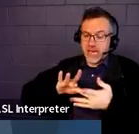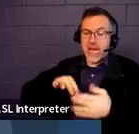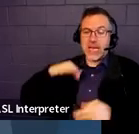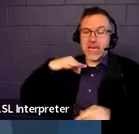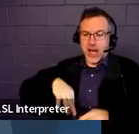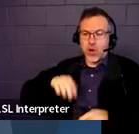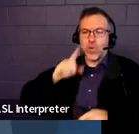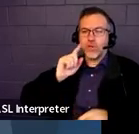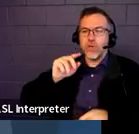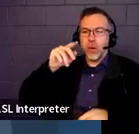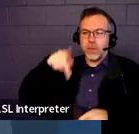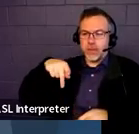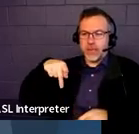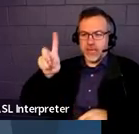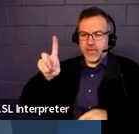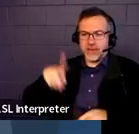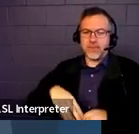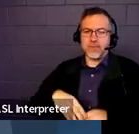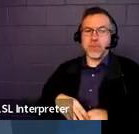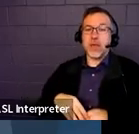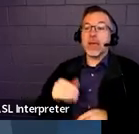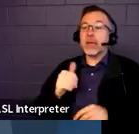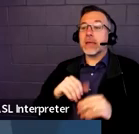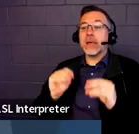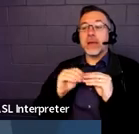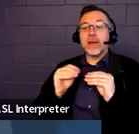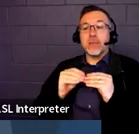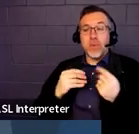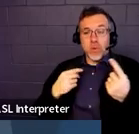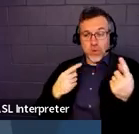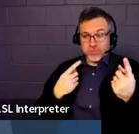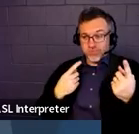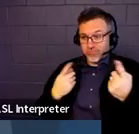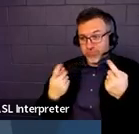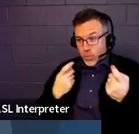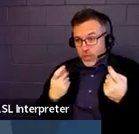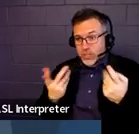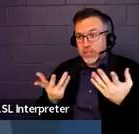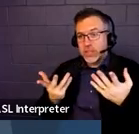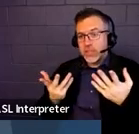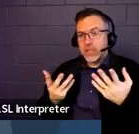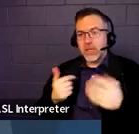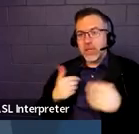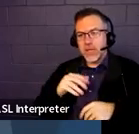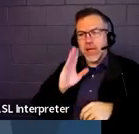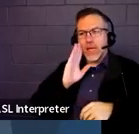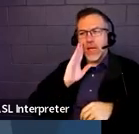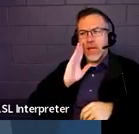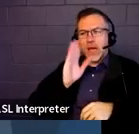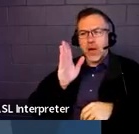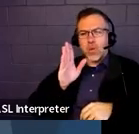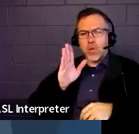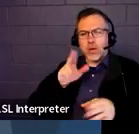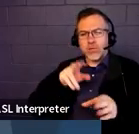additional questions, I am going to come out of the,